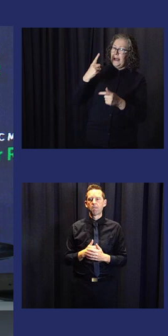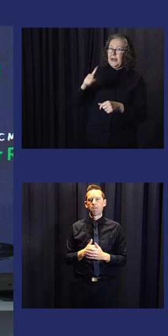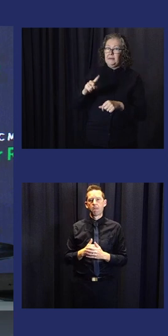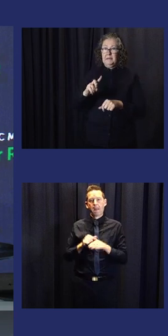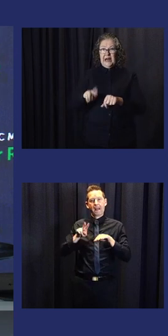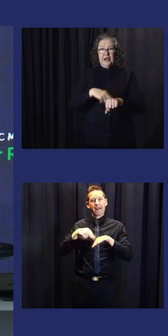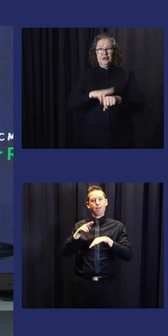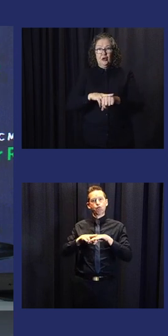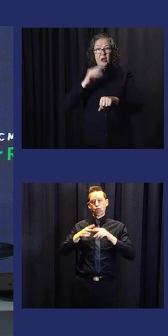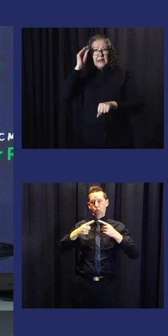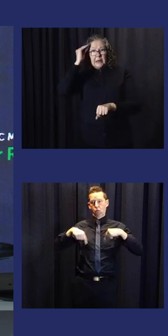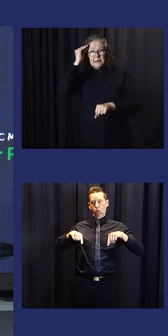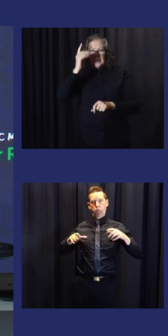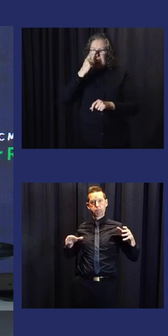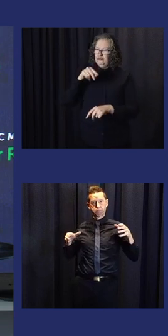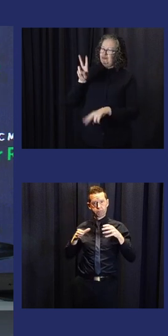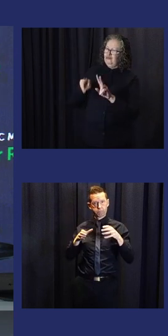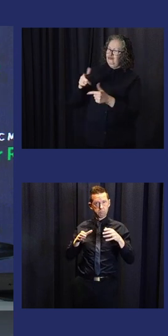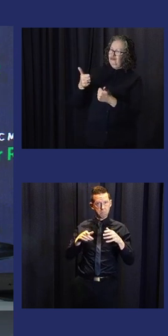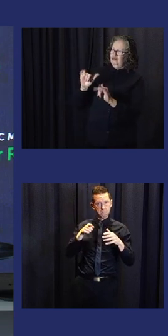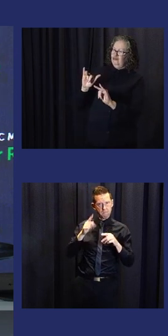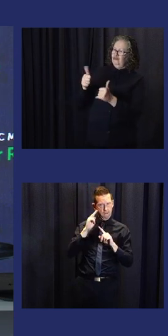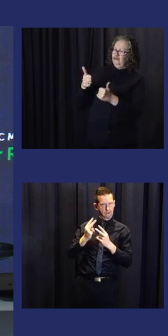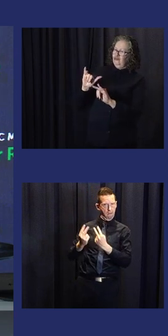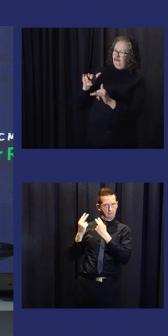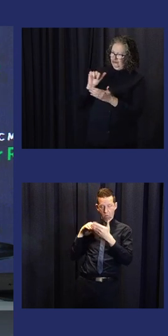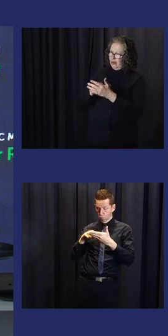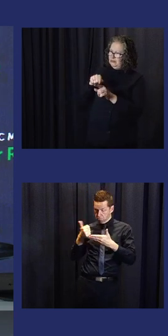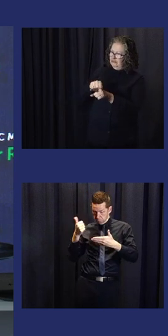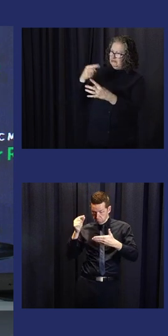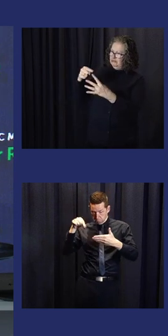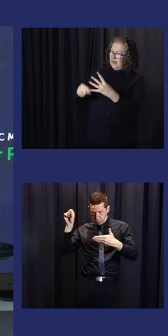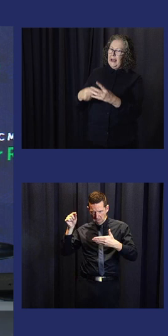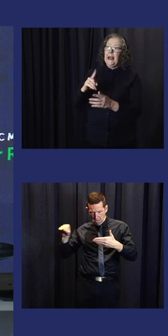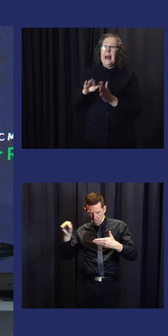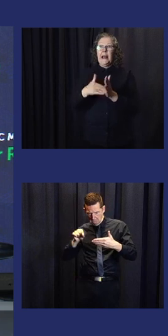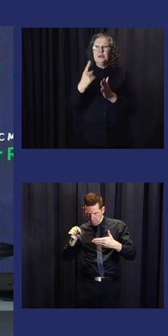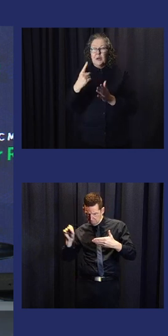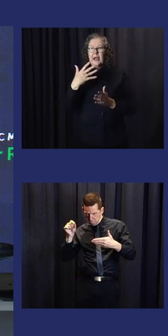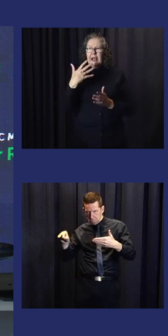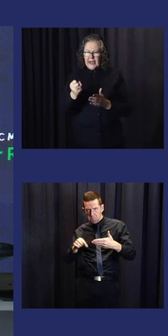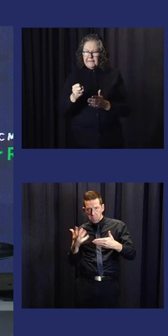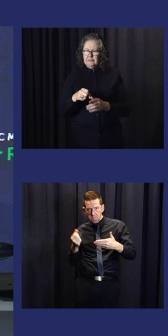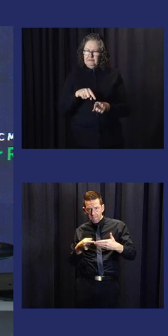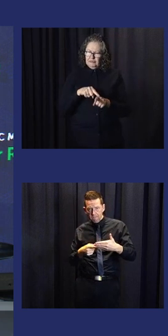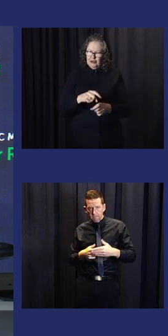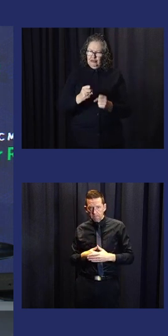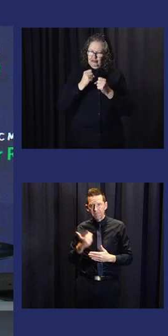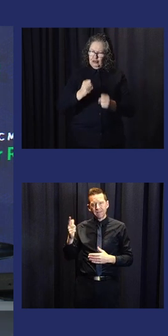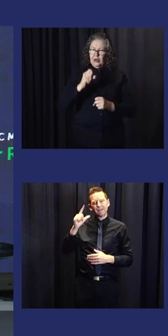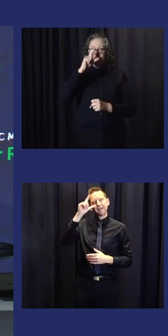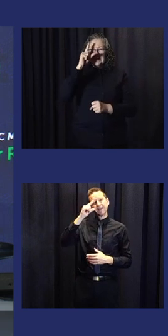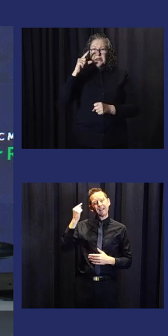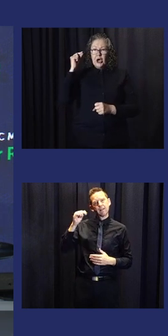to verify whether or not they're doing that or not. And the last one I'd say is have a concrete Sendai gender plan for